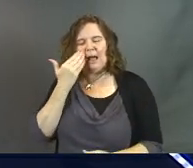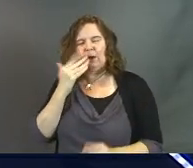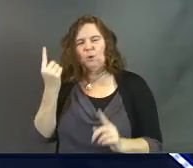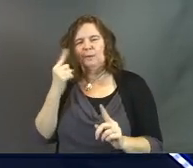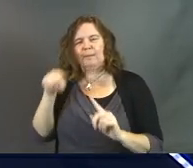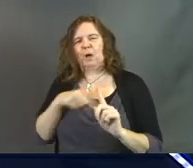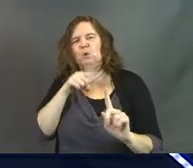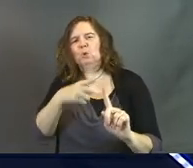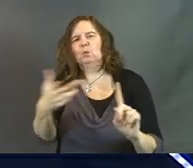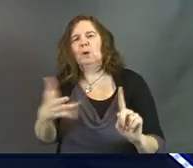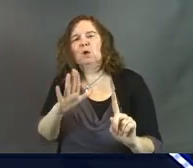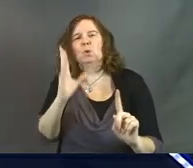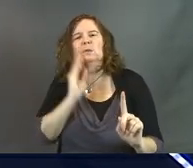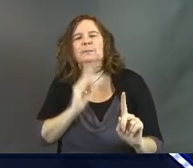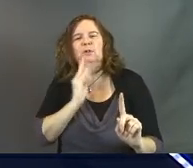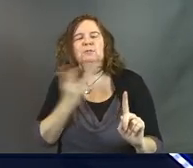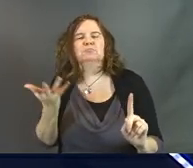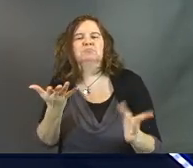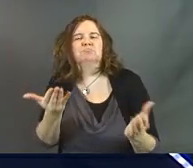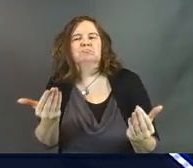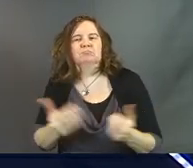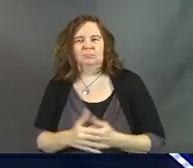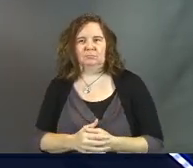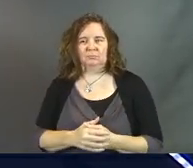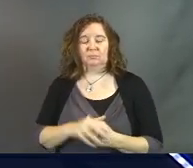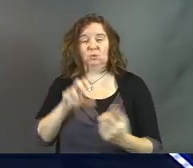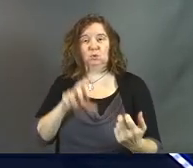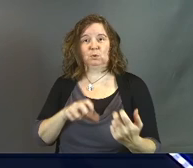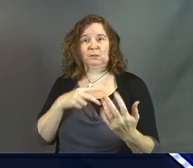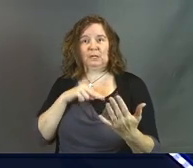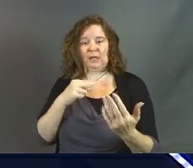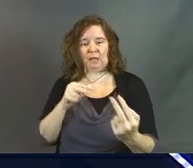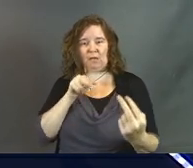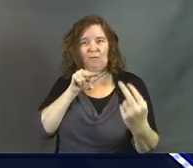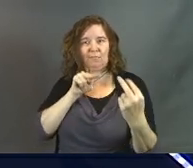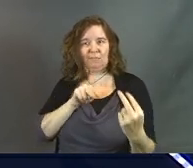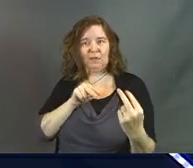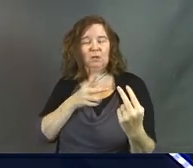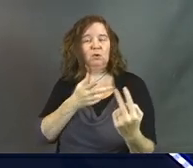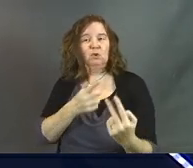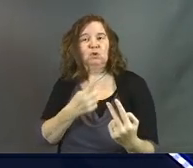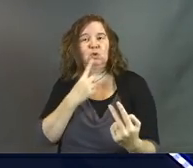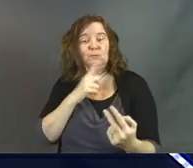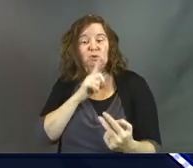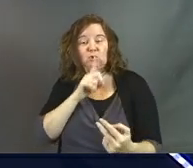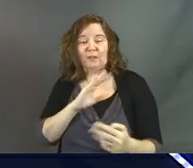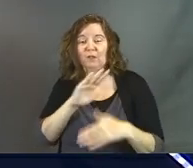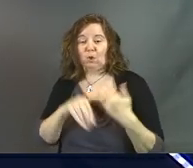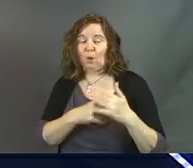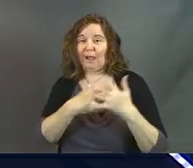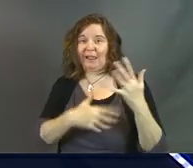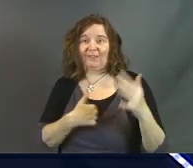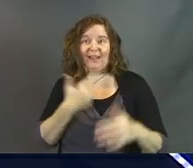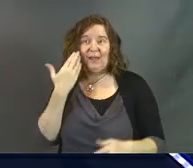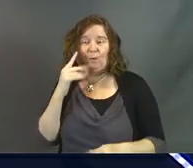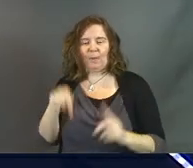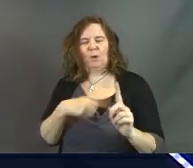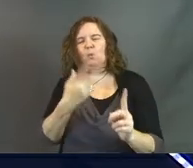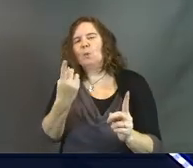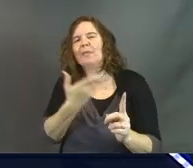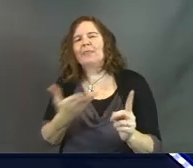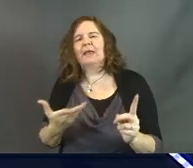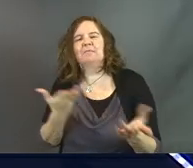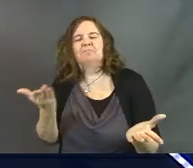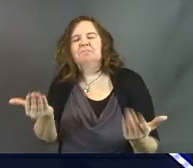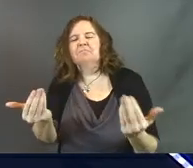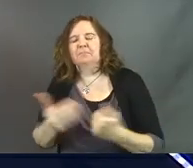you and your experience? You're sitting here staring at me across the table. You're pretty sure there's a whole lot that I don't know. Just tell me one